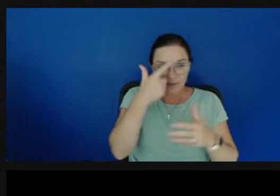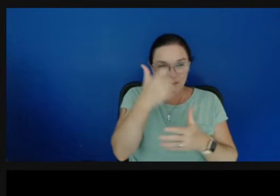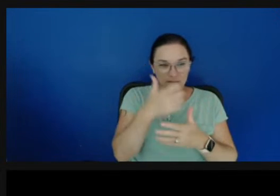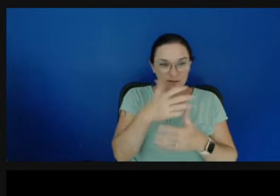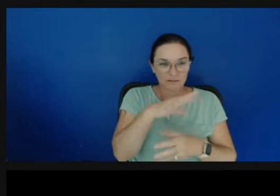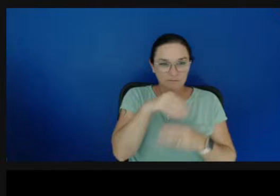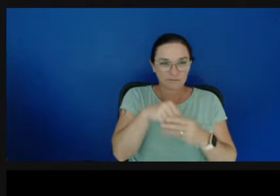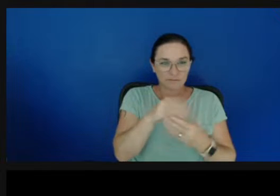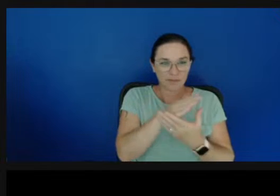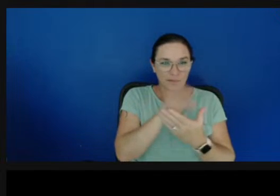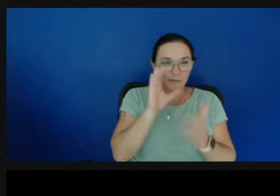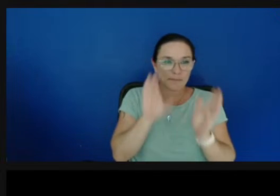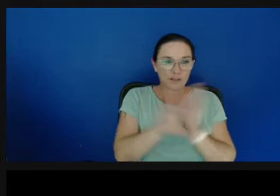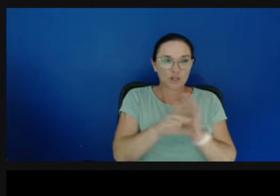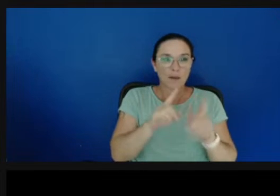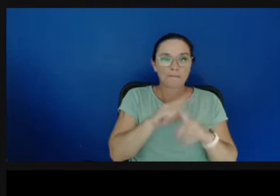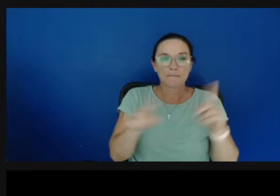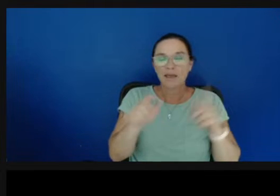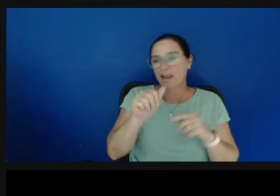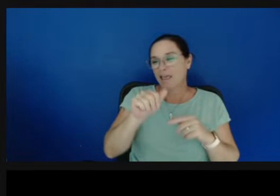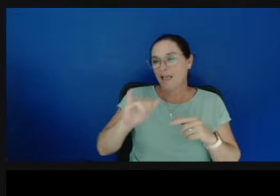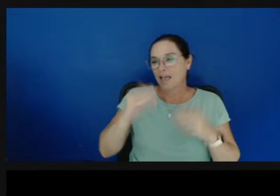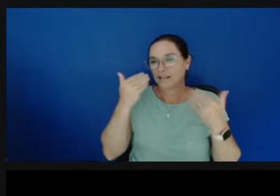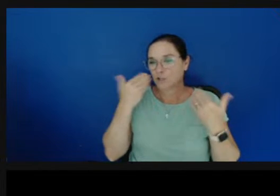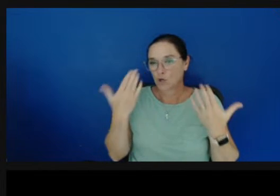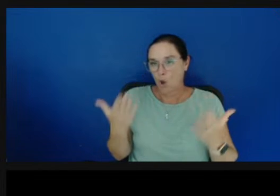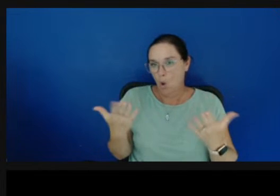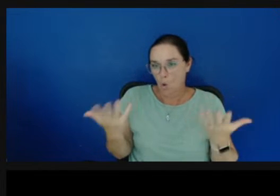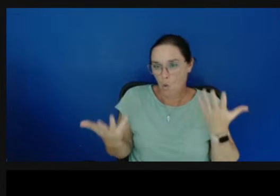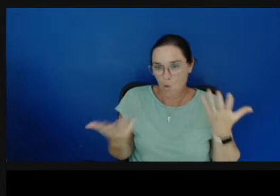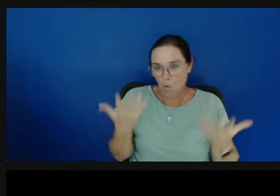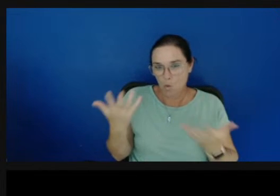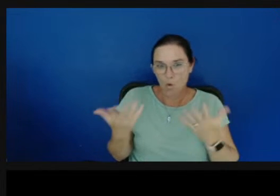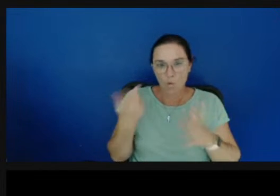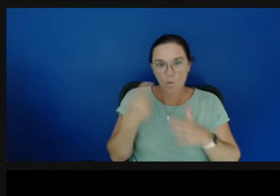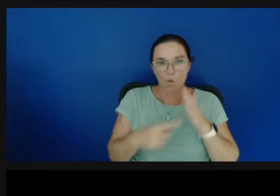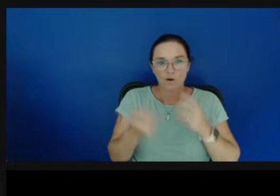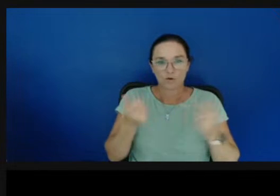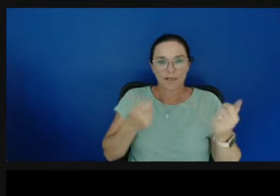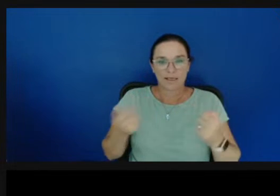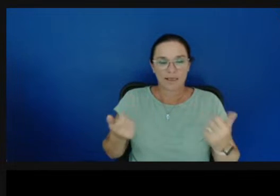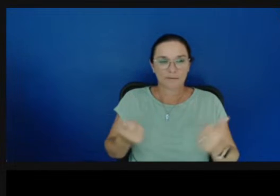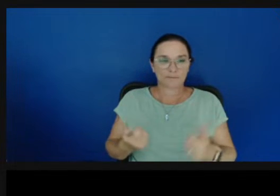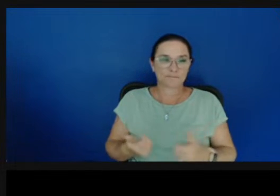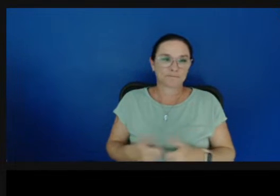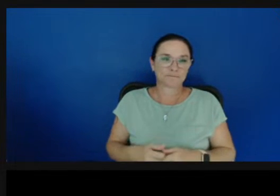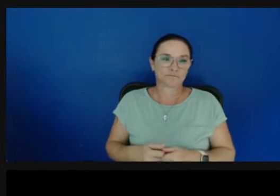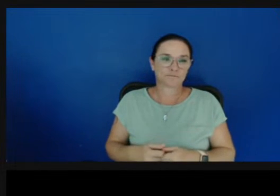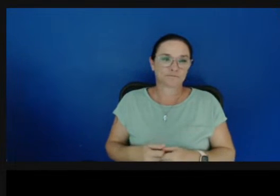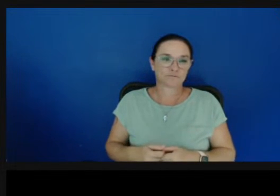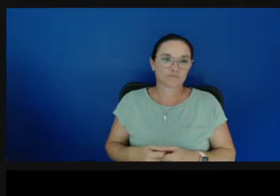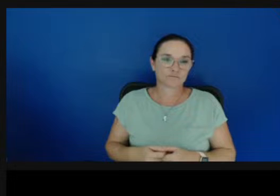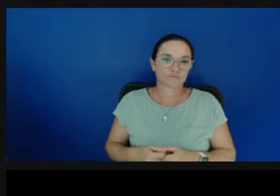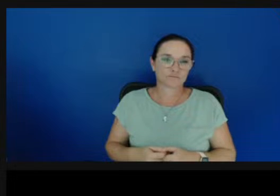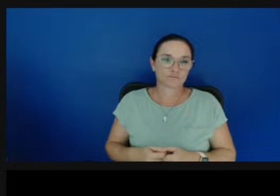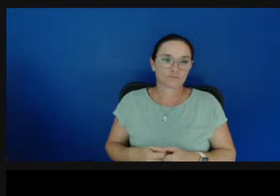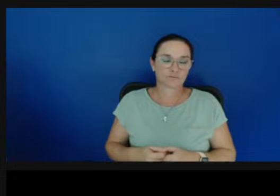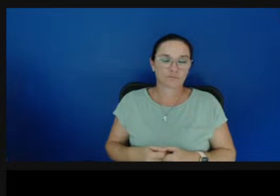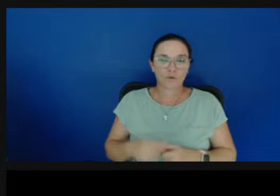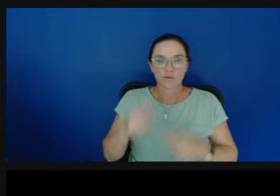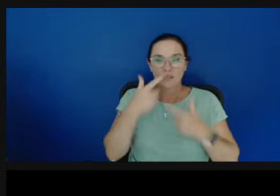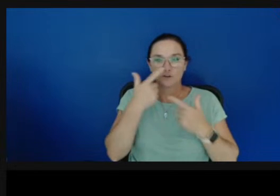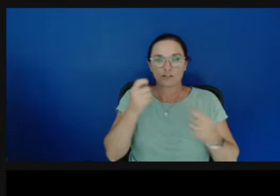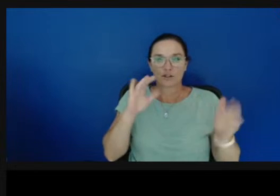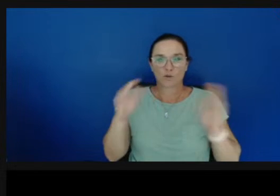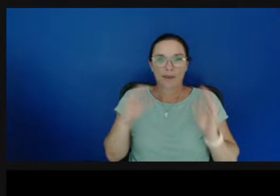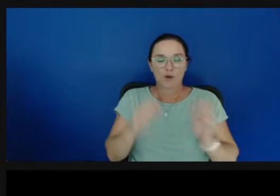But the AI doesn't know that necessarily, what belongs where. Yeah, So and that's I why we didn't go do versions and compare and iterate. Yeah, that was really